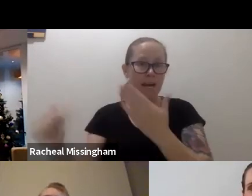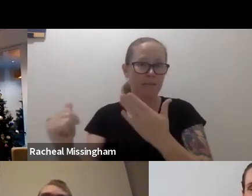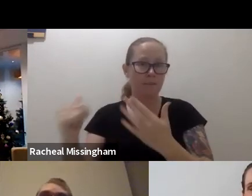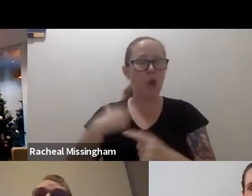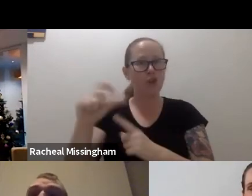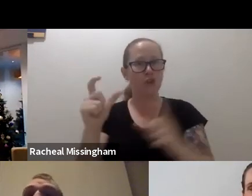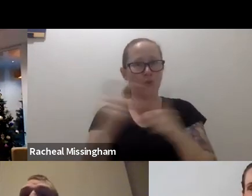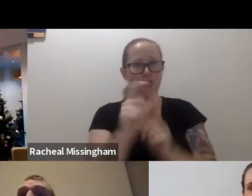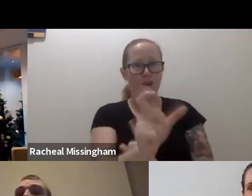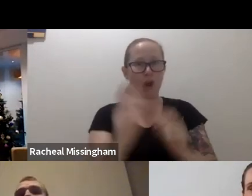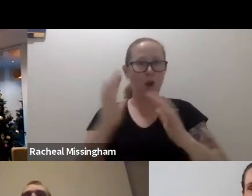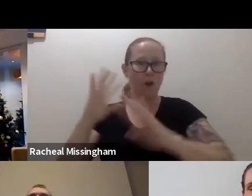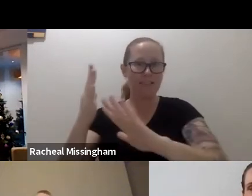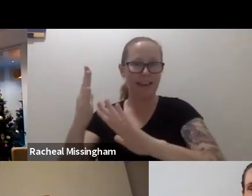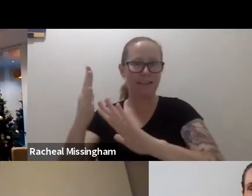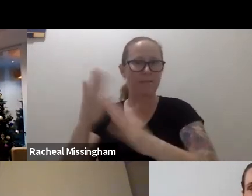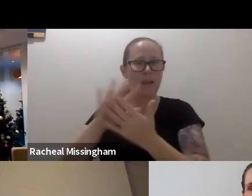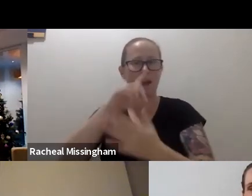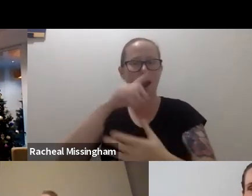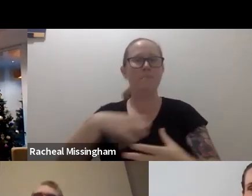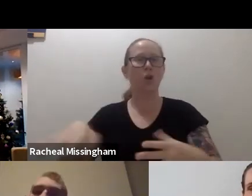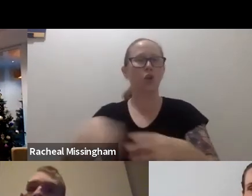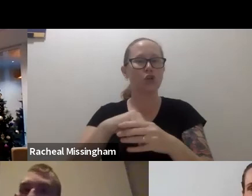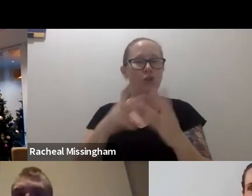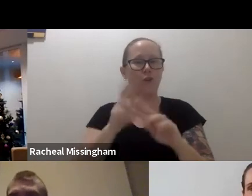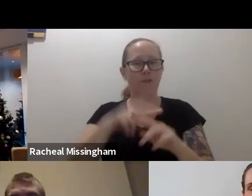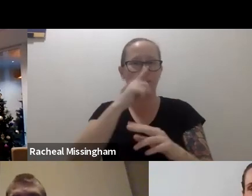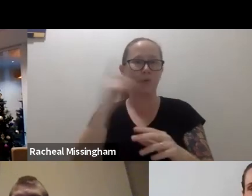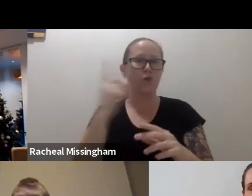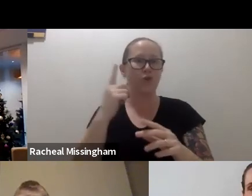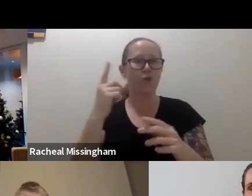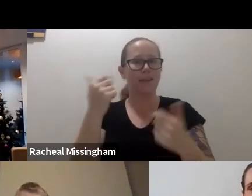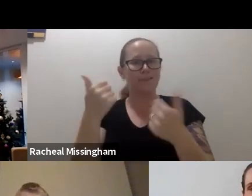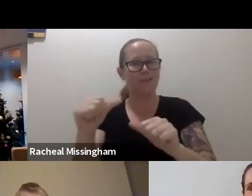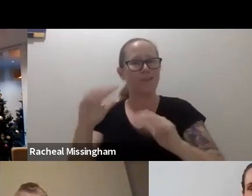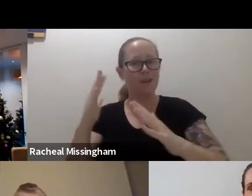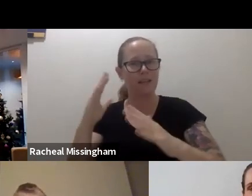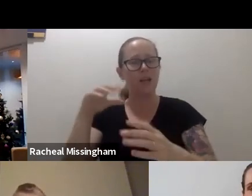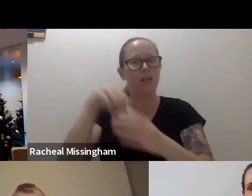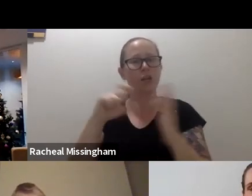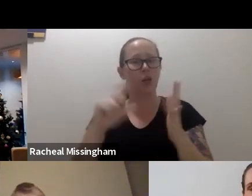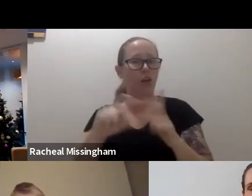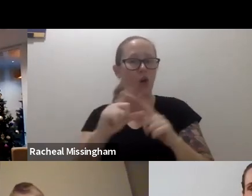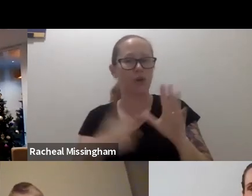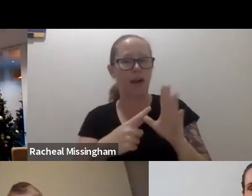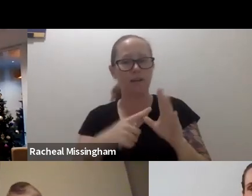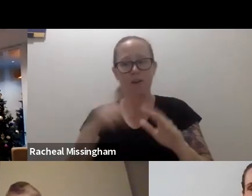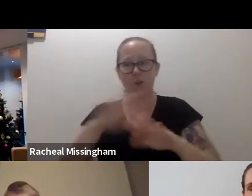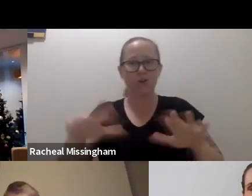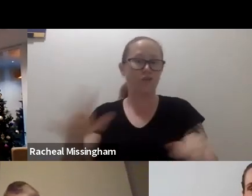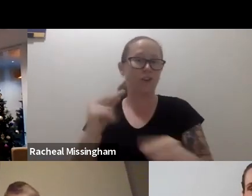Me Up, because I use the word Auckland. Me, I'm inclusive of people who actually use Auckland, including like